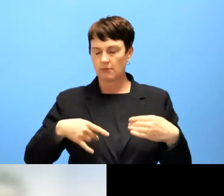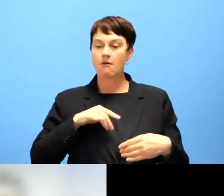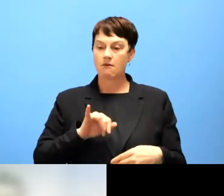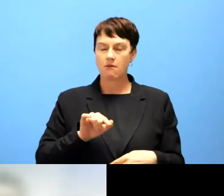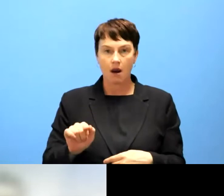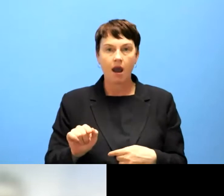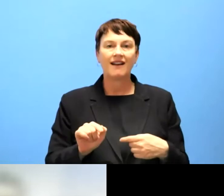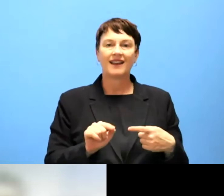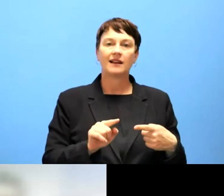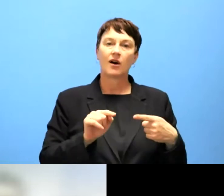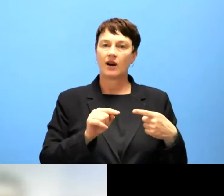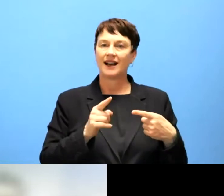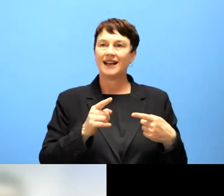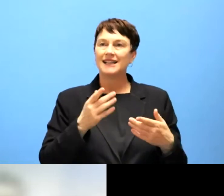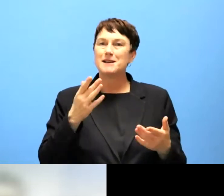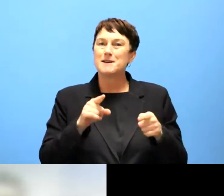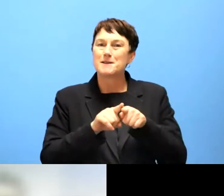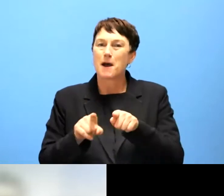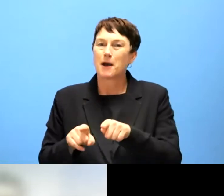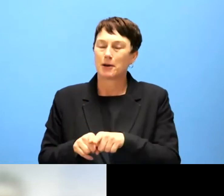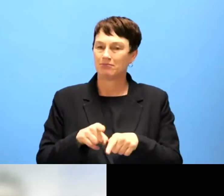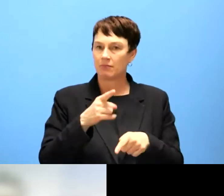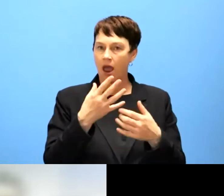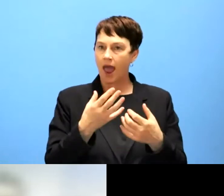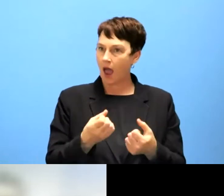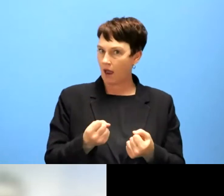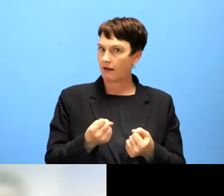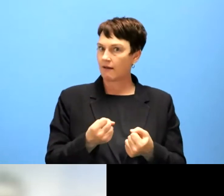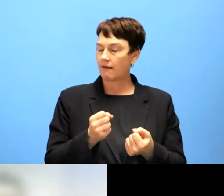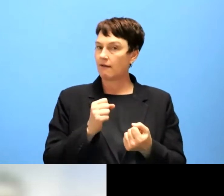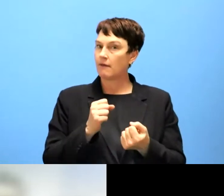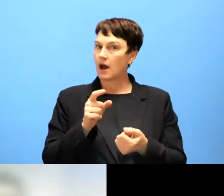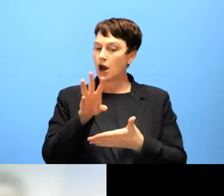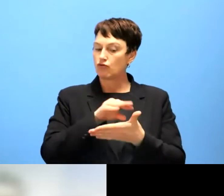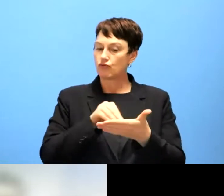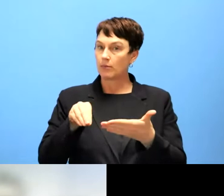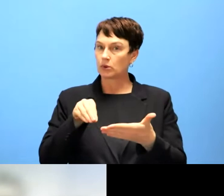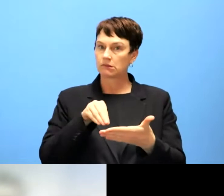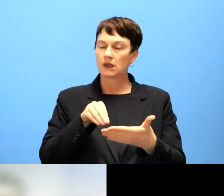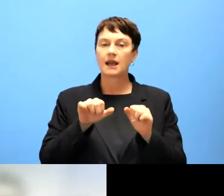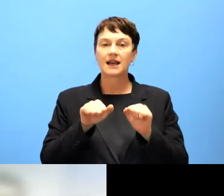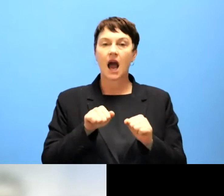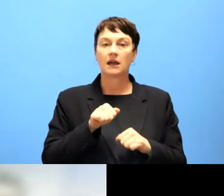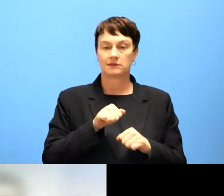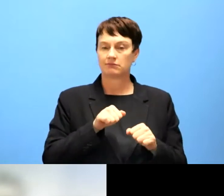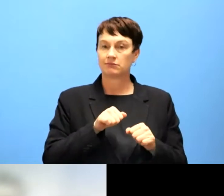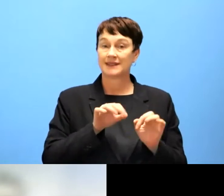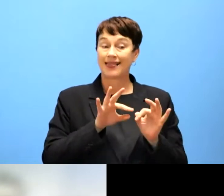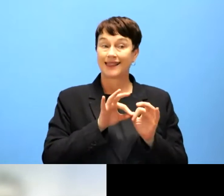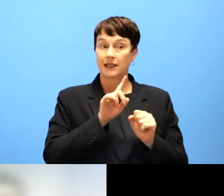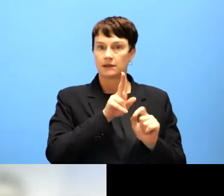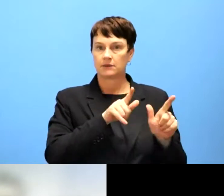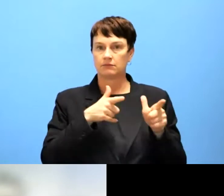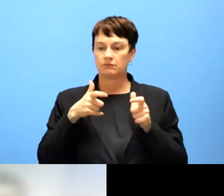an assessment report, you can simply put the links to the document in the report, and